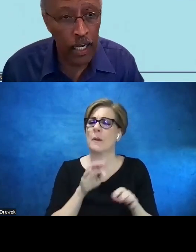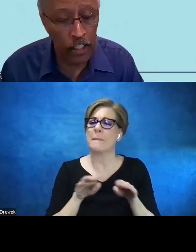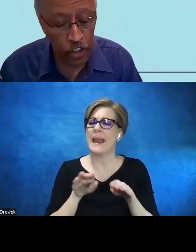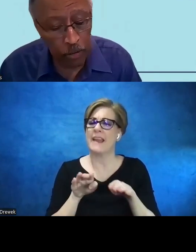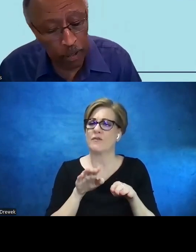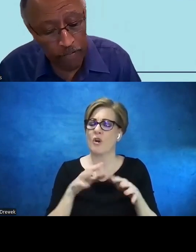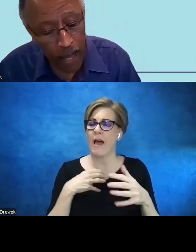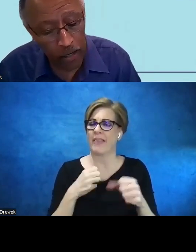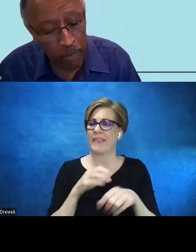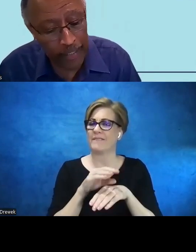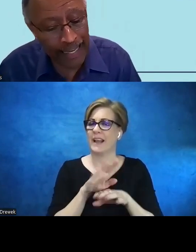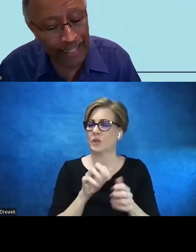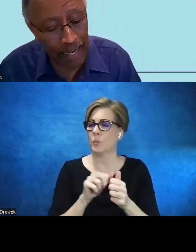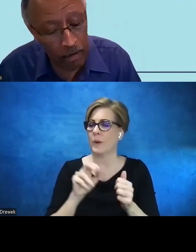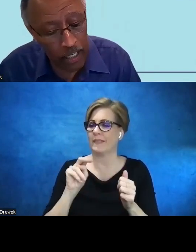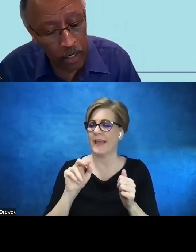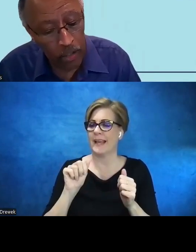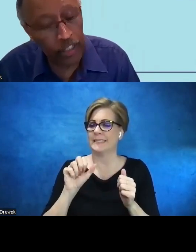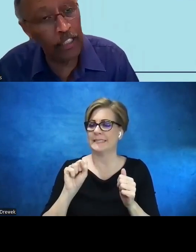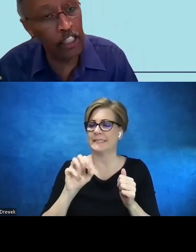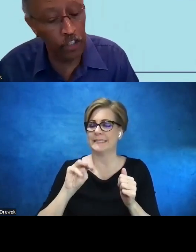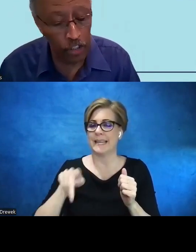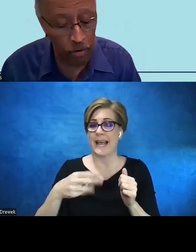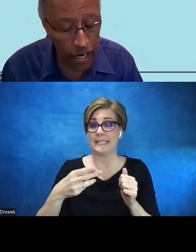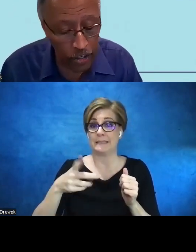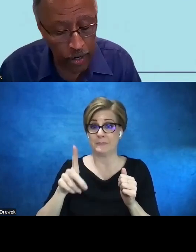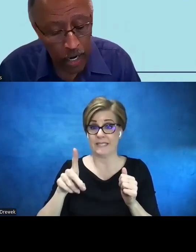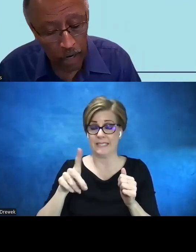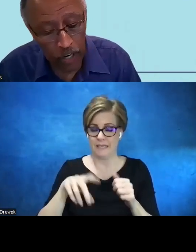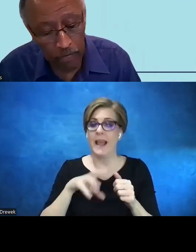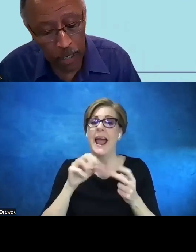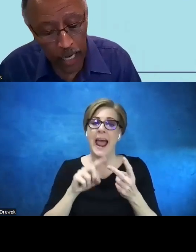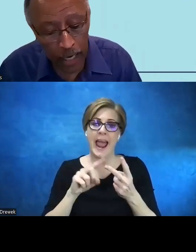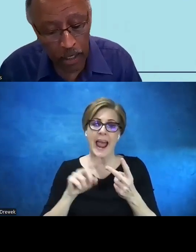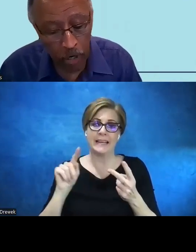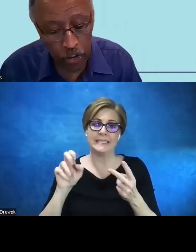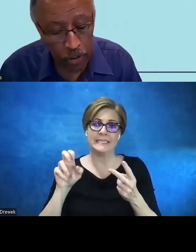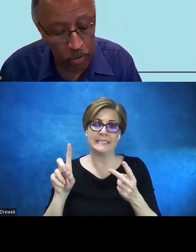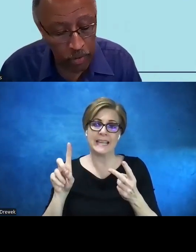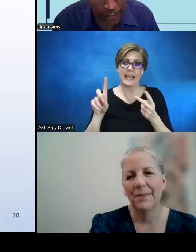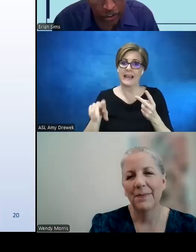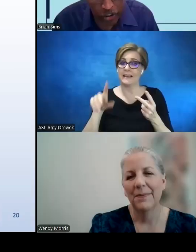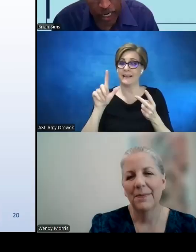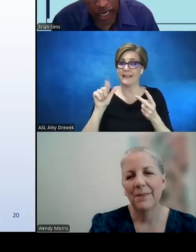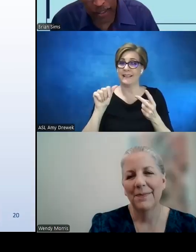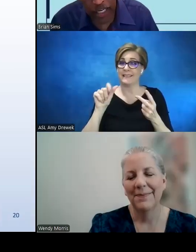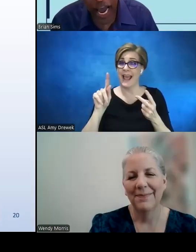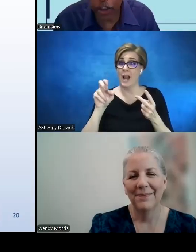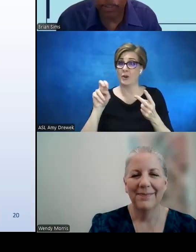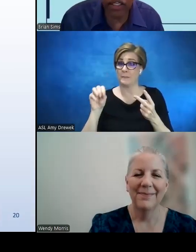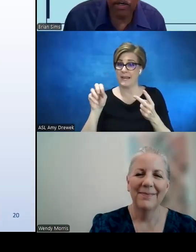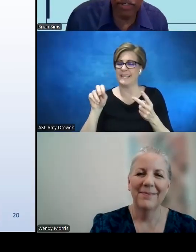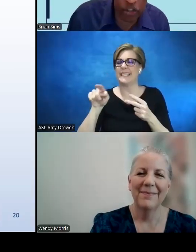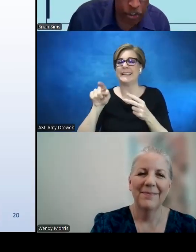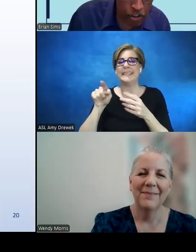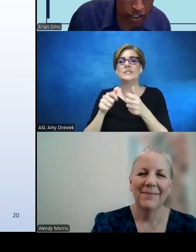NASPIT, and she will be followed by Ted Lutterman, who is the Senior Director of Government and Commercial Research at the